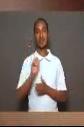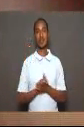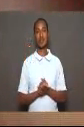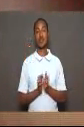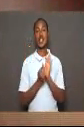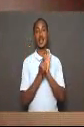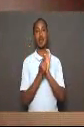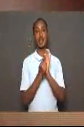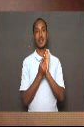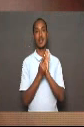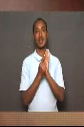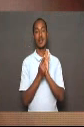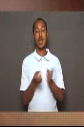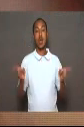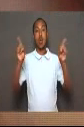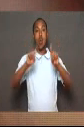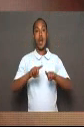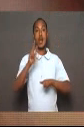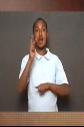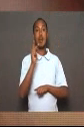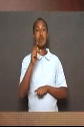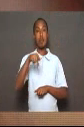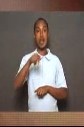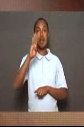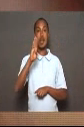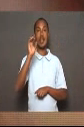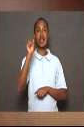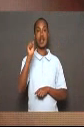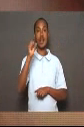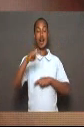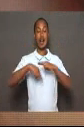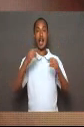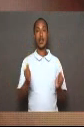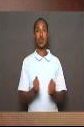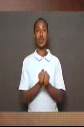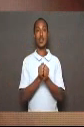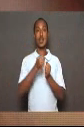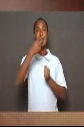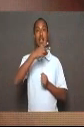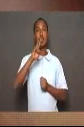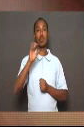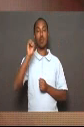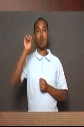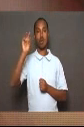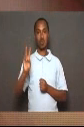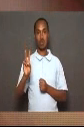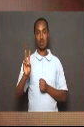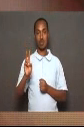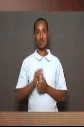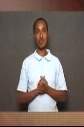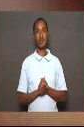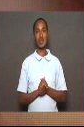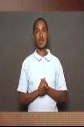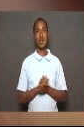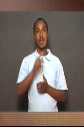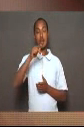For example, when lead sulfide reacts with hydrogen peroxide,